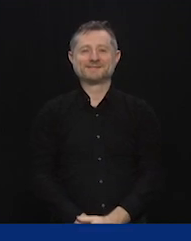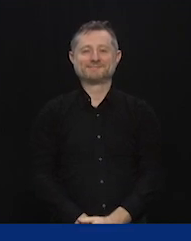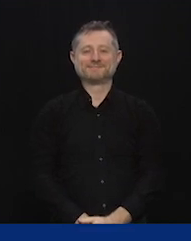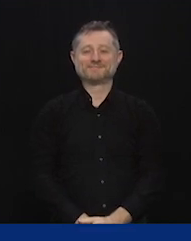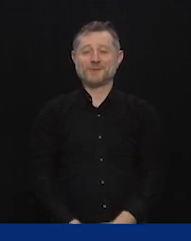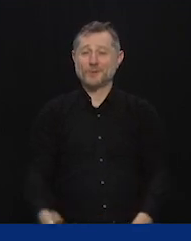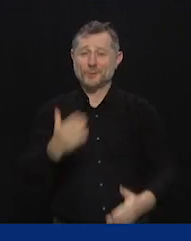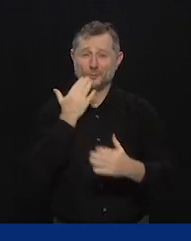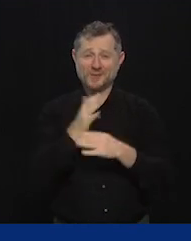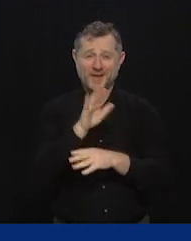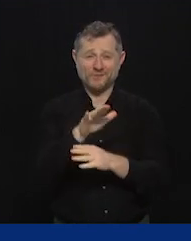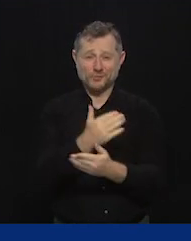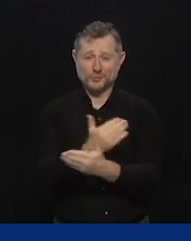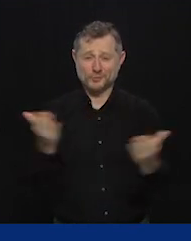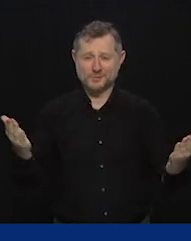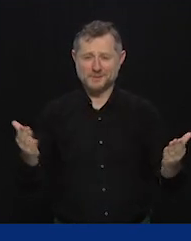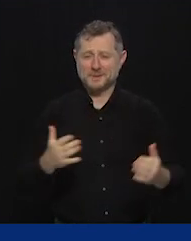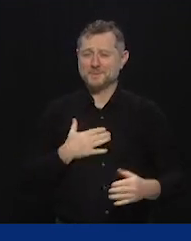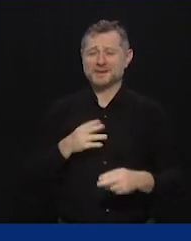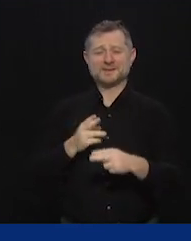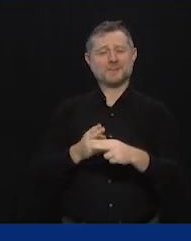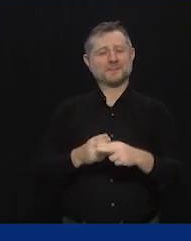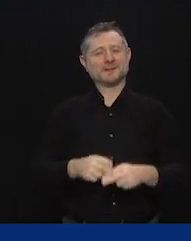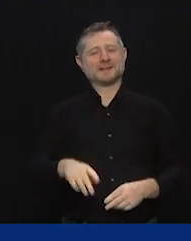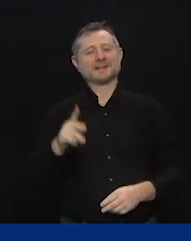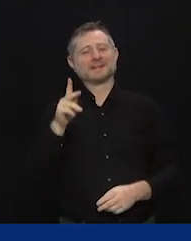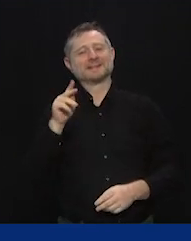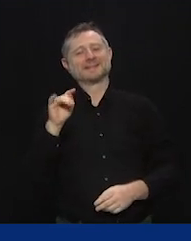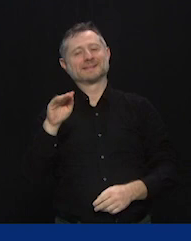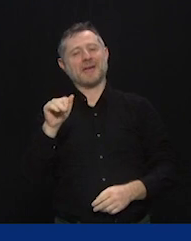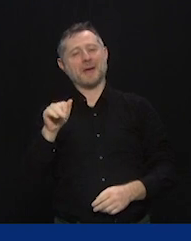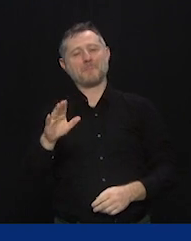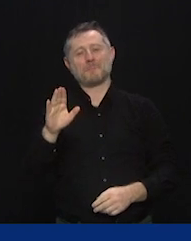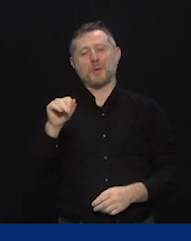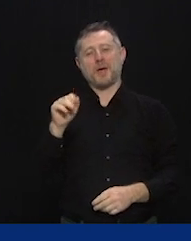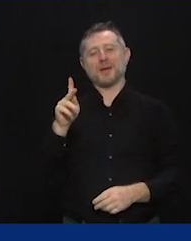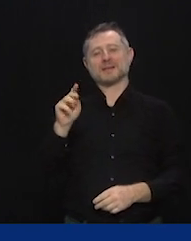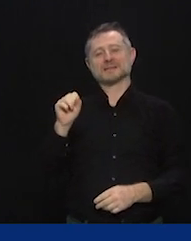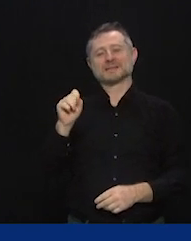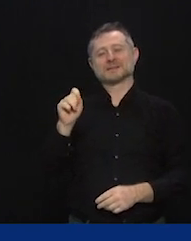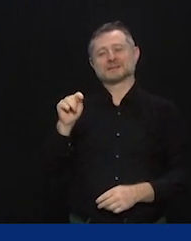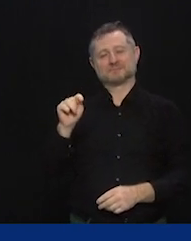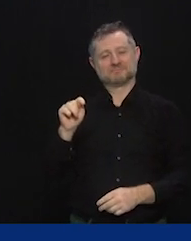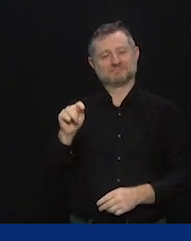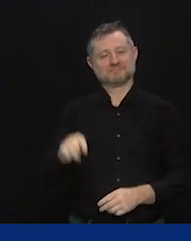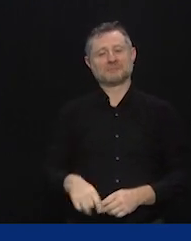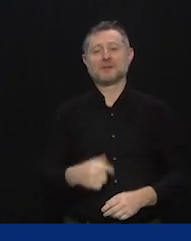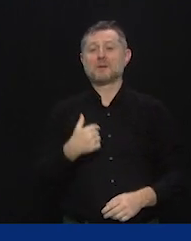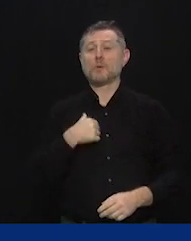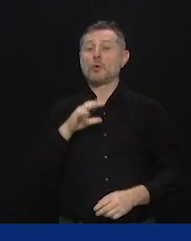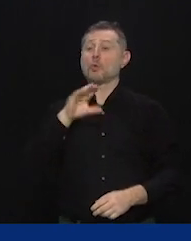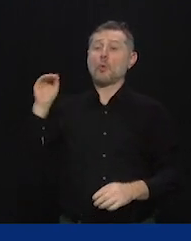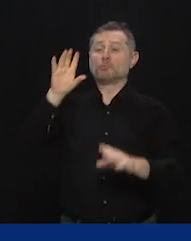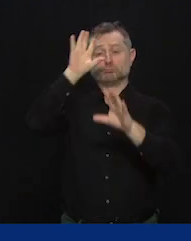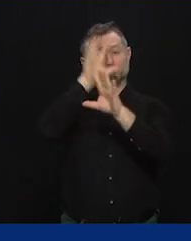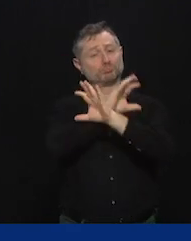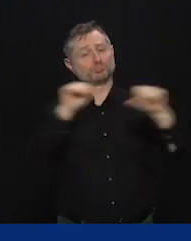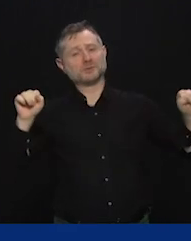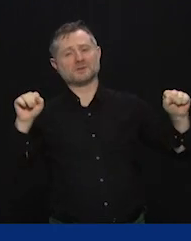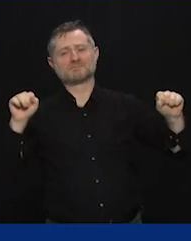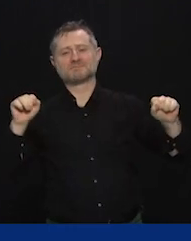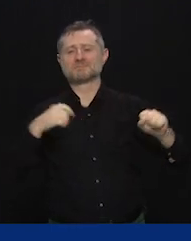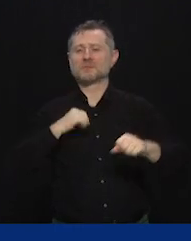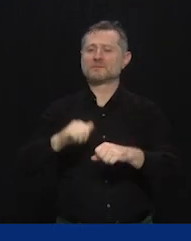Good afternoon. My name is Dina Baxt, and I'm co-founder and co-president of A Better Balance. Thank you, Governor Hochul, for leading the way